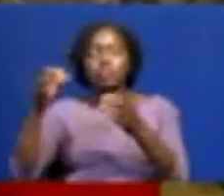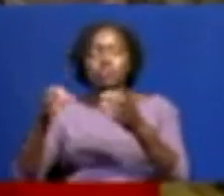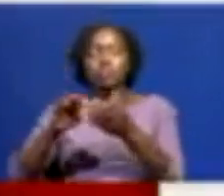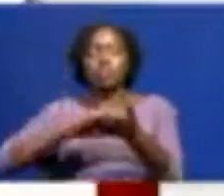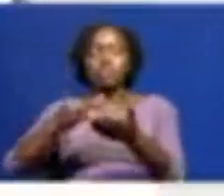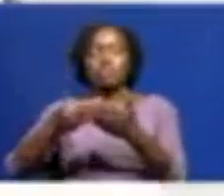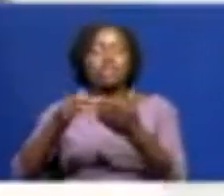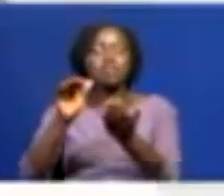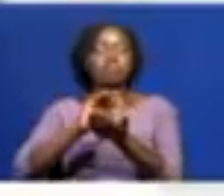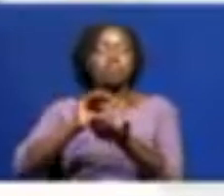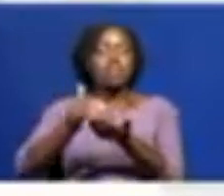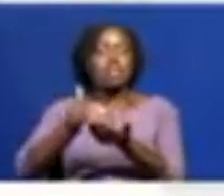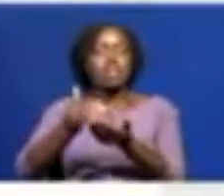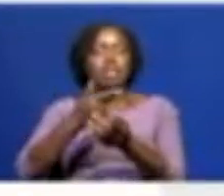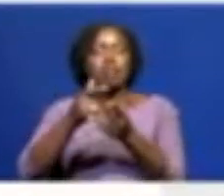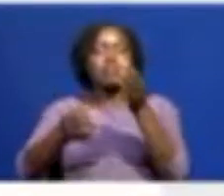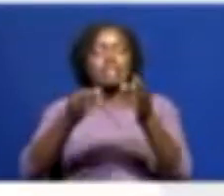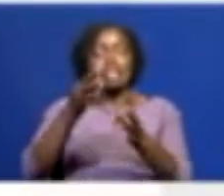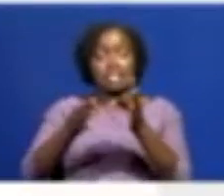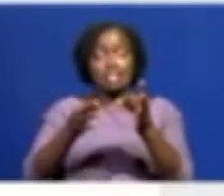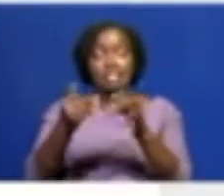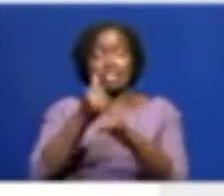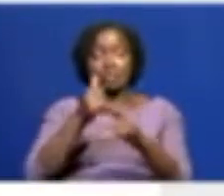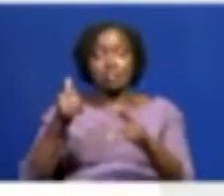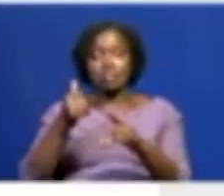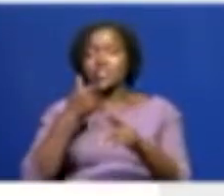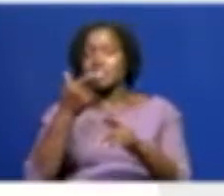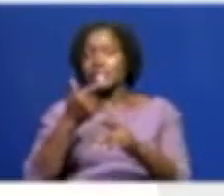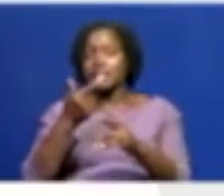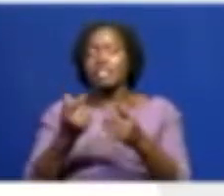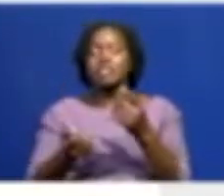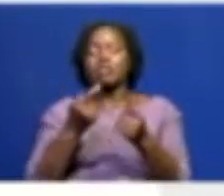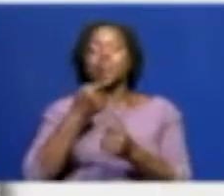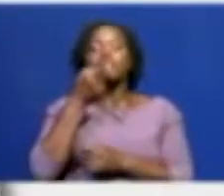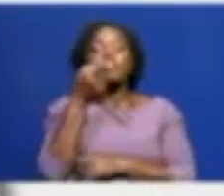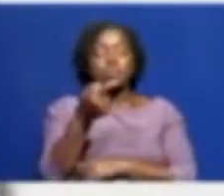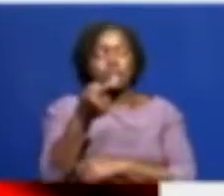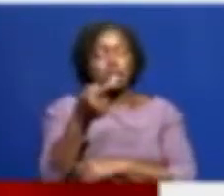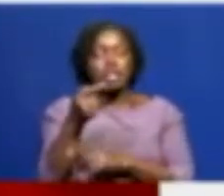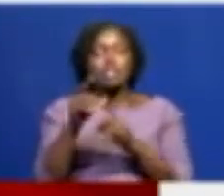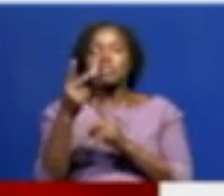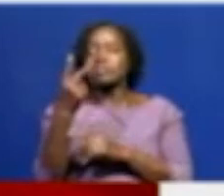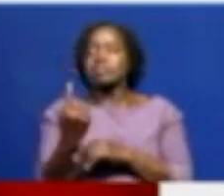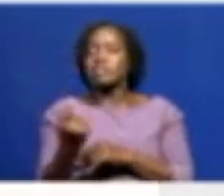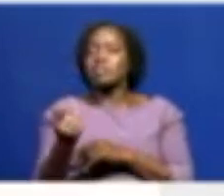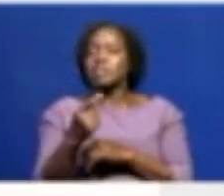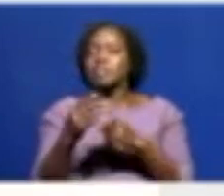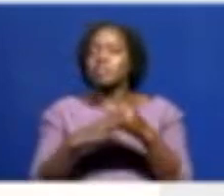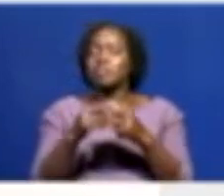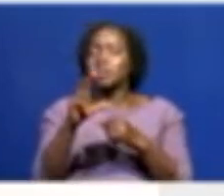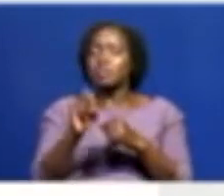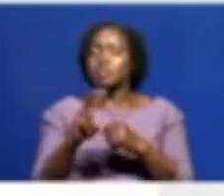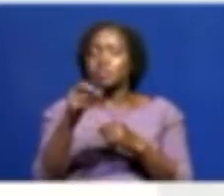kitty. However, Justice Lawrence Mugambi ruled the matter will come up for mentioning on 21st September